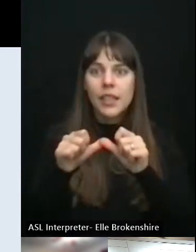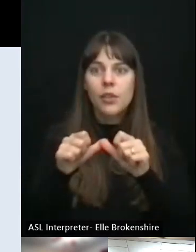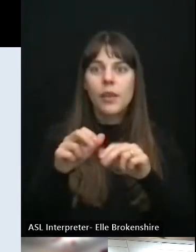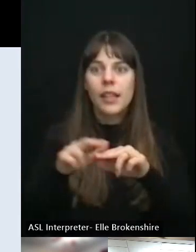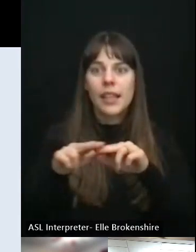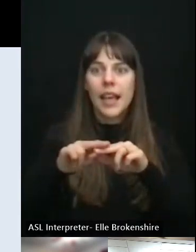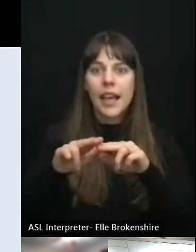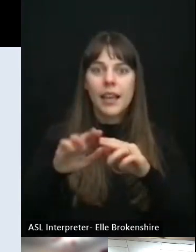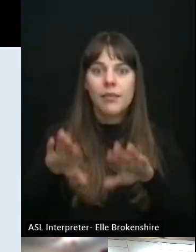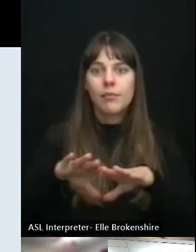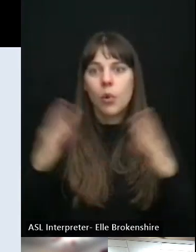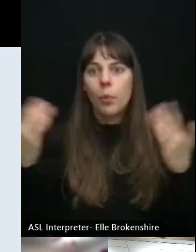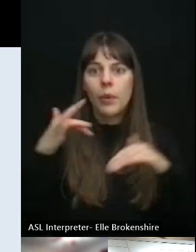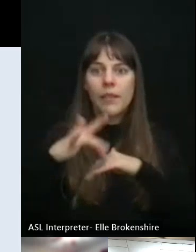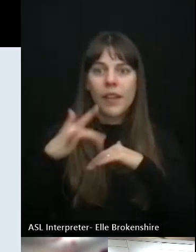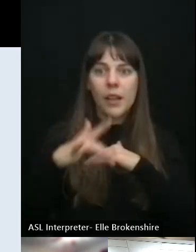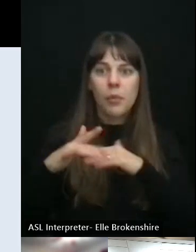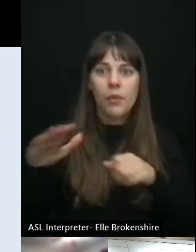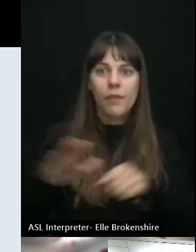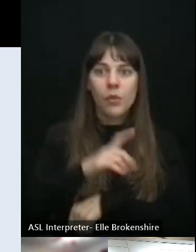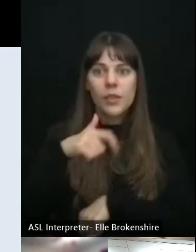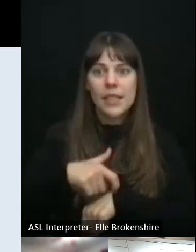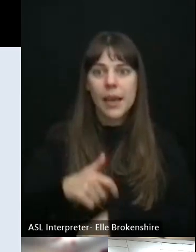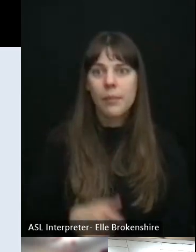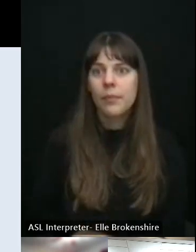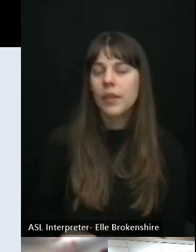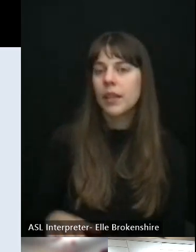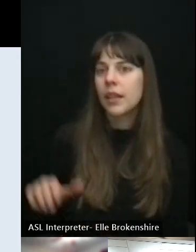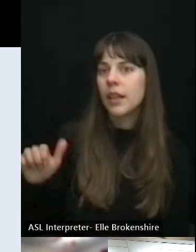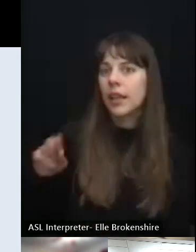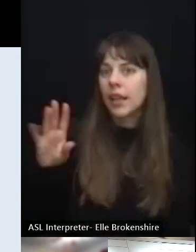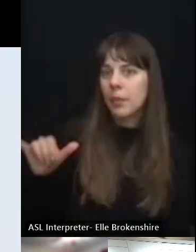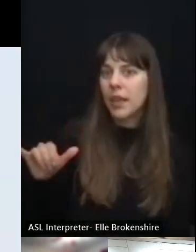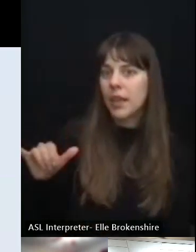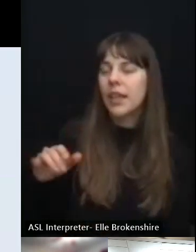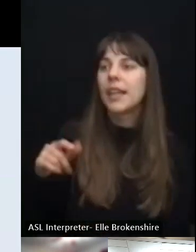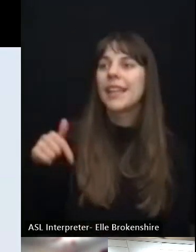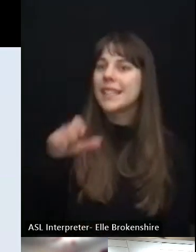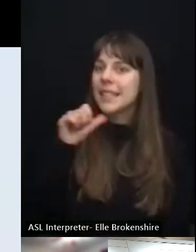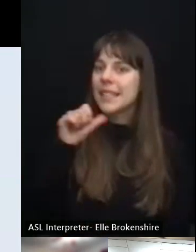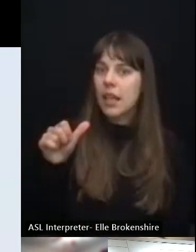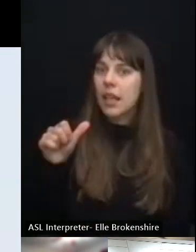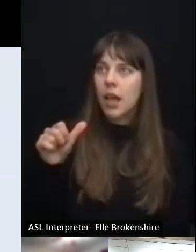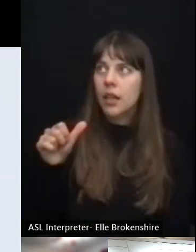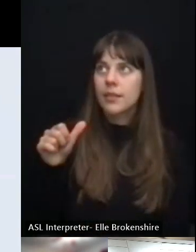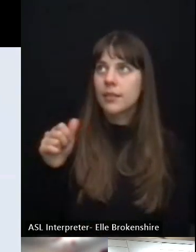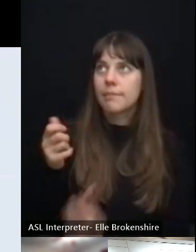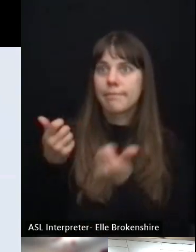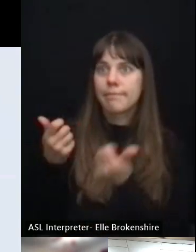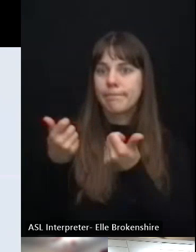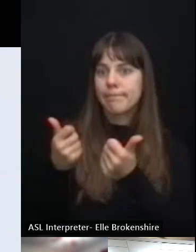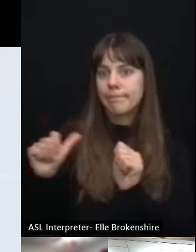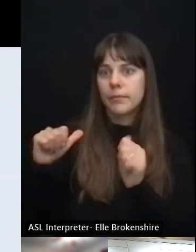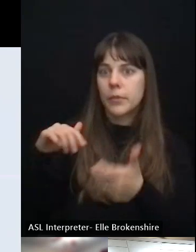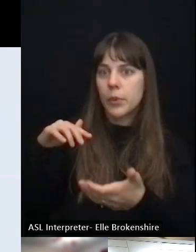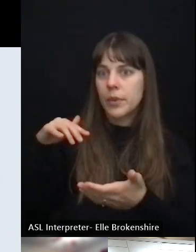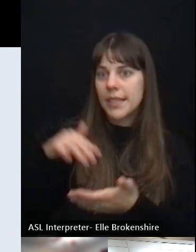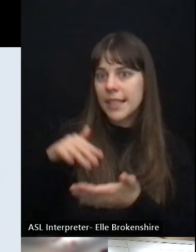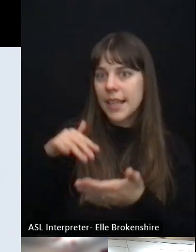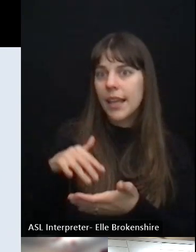you. So this is not intended to be a study, an opportunity